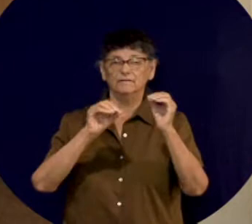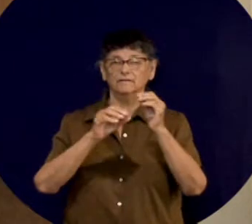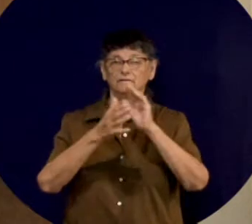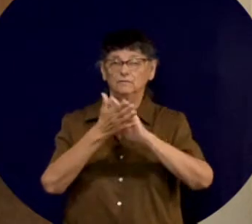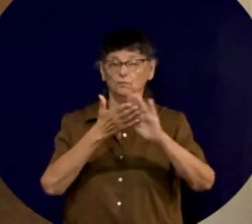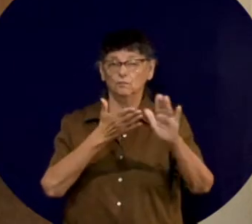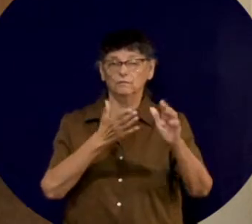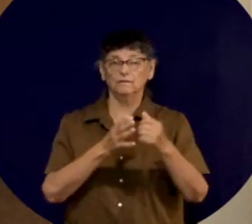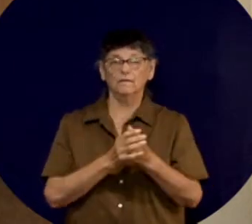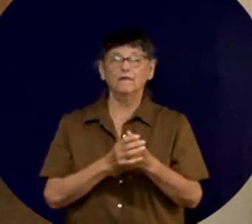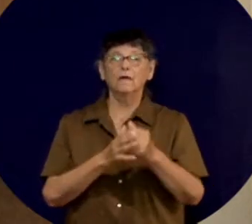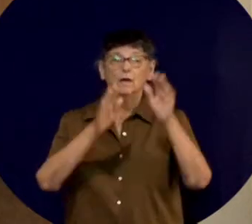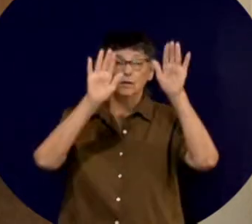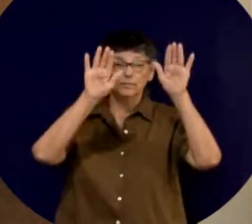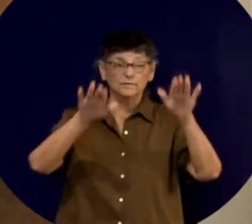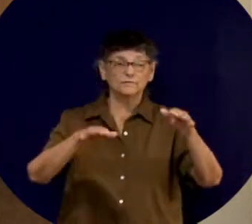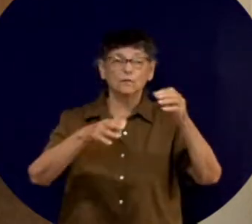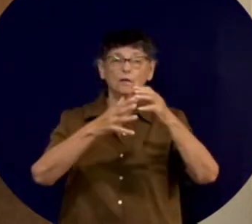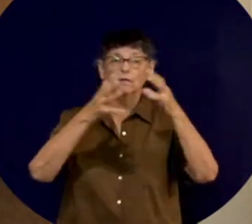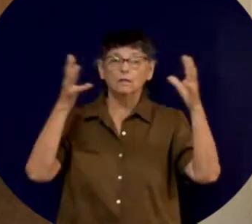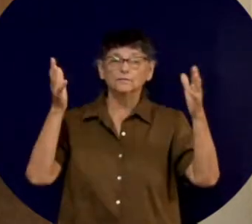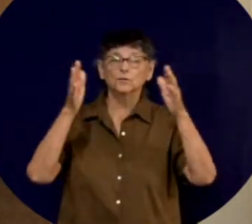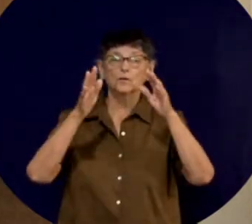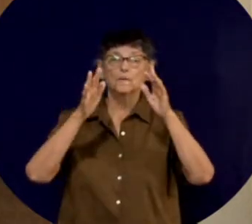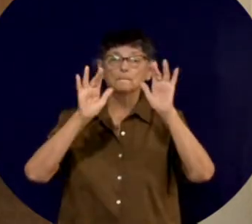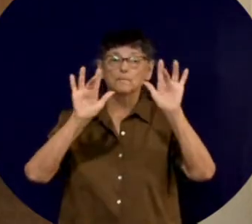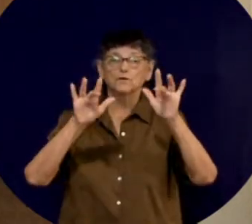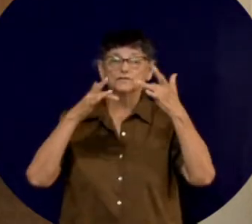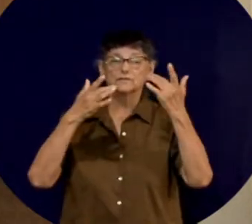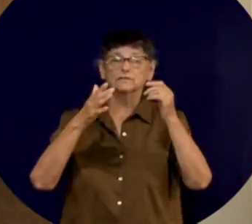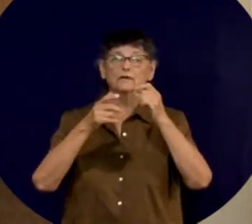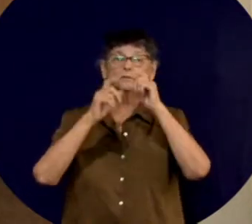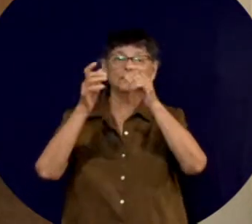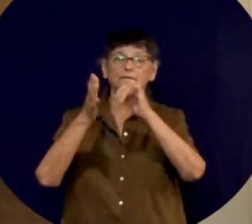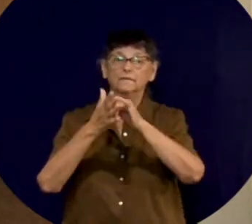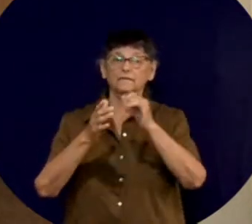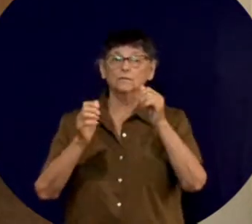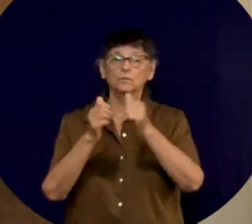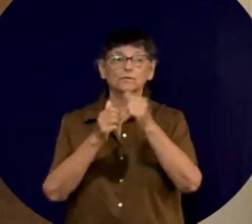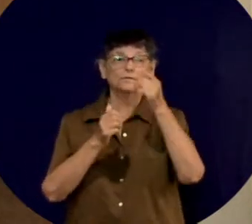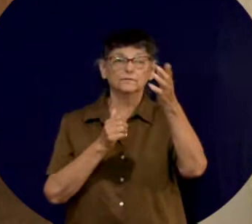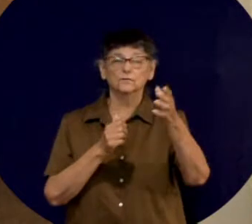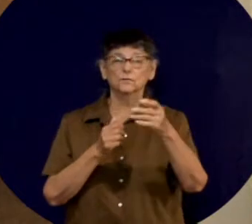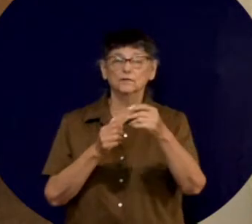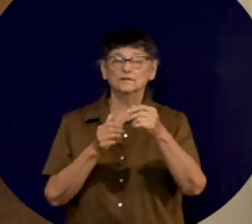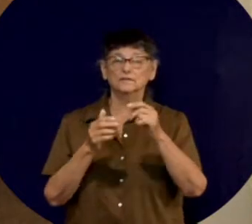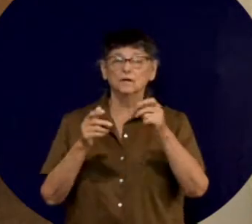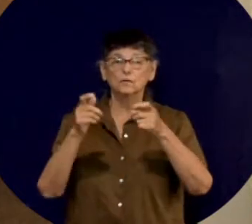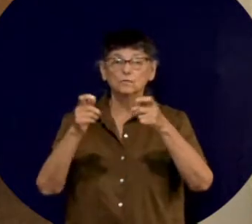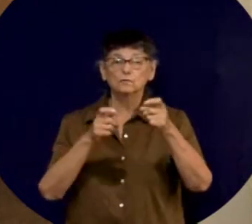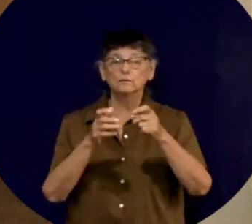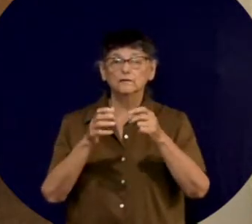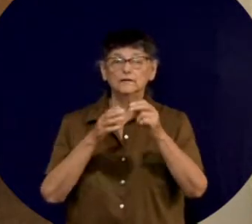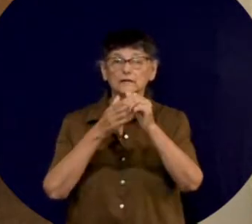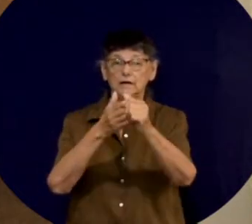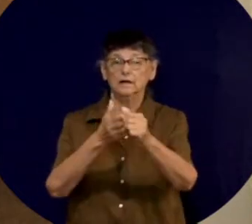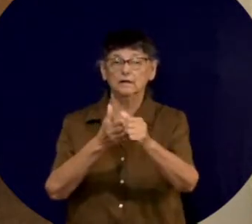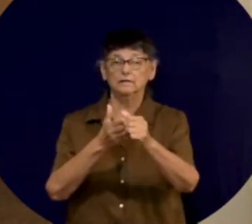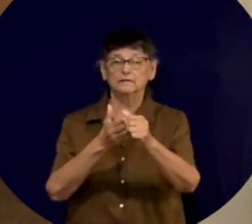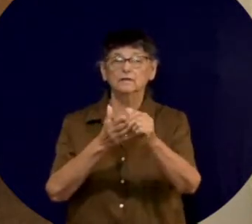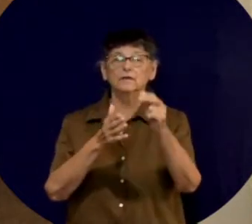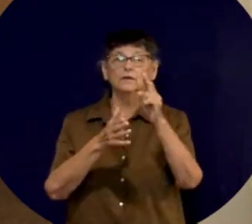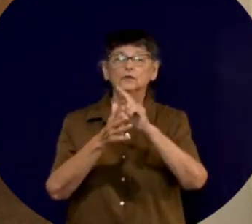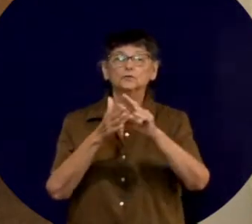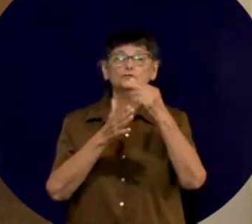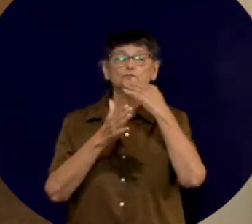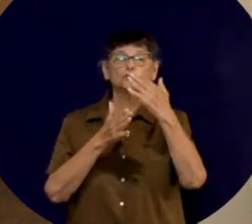holy, bestow in abundance your mercy upon us and grant that, with you as our ruler and guide, we may use